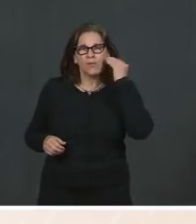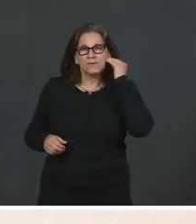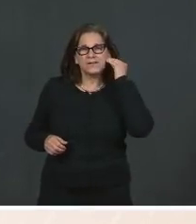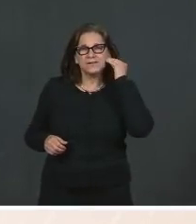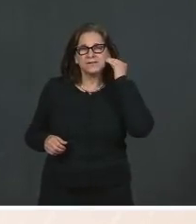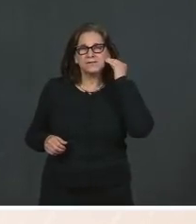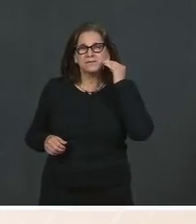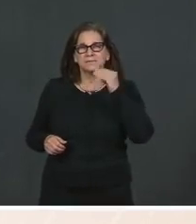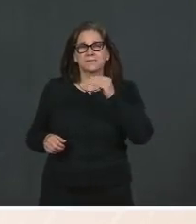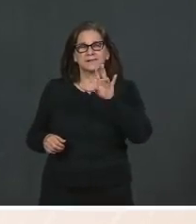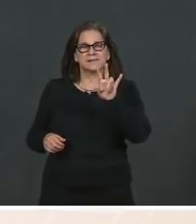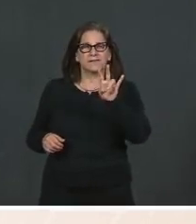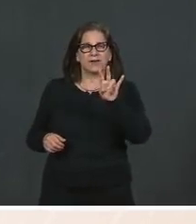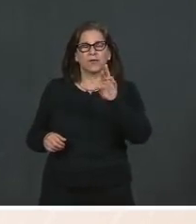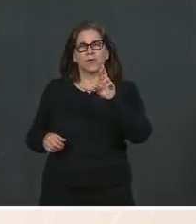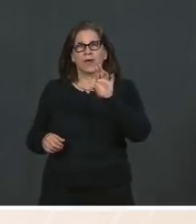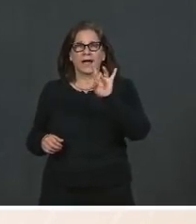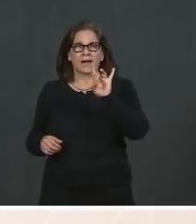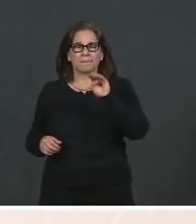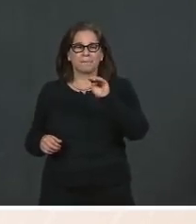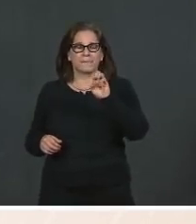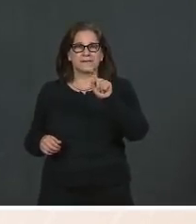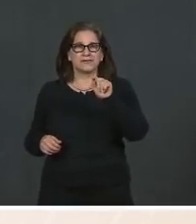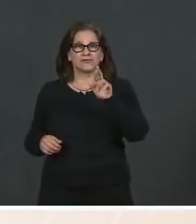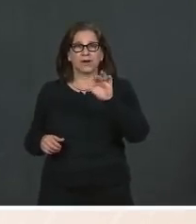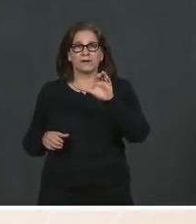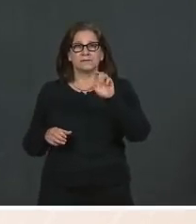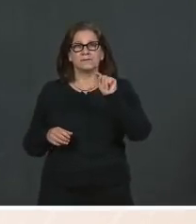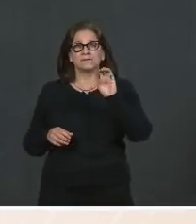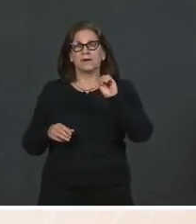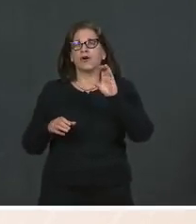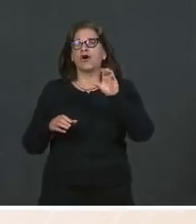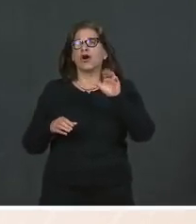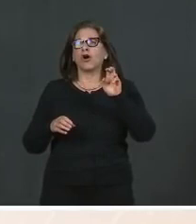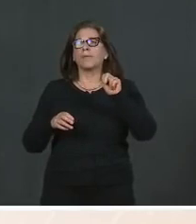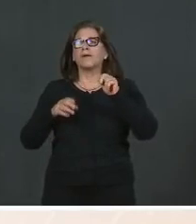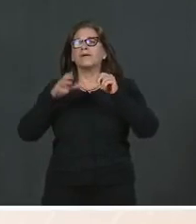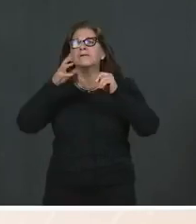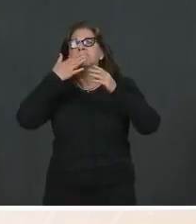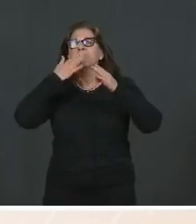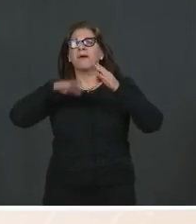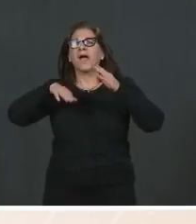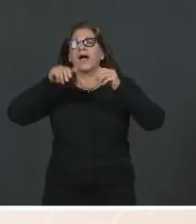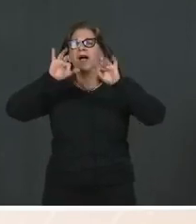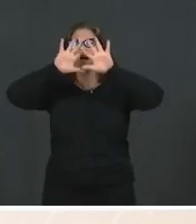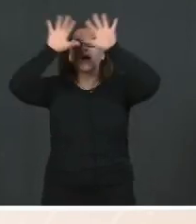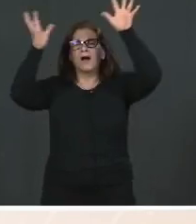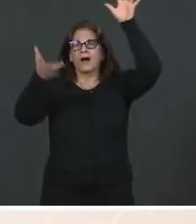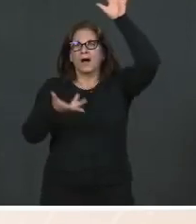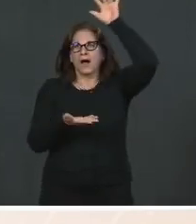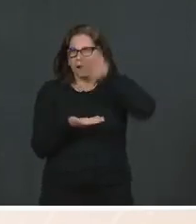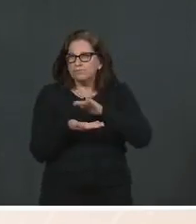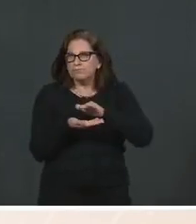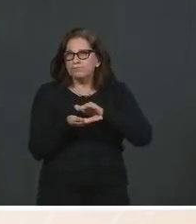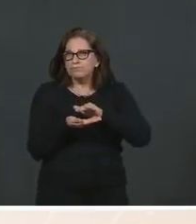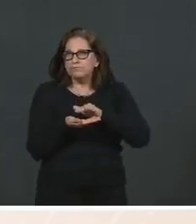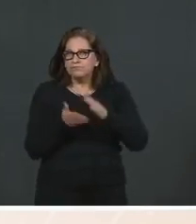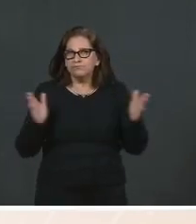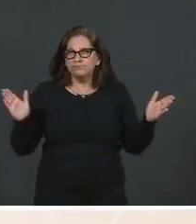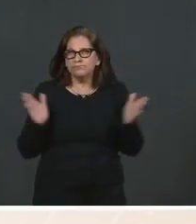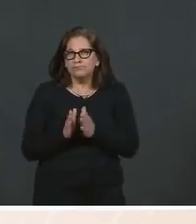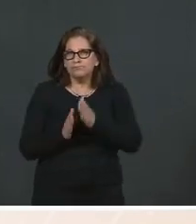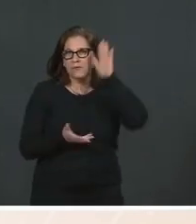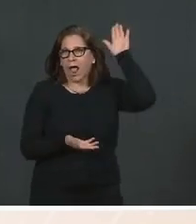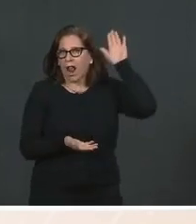of Treasury's Maritime Administration today is announcing a notice of funding opportunity for port authorities and other applicants to apply for